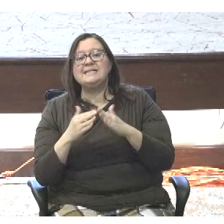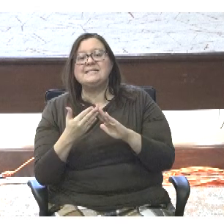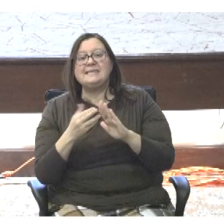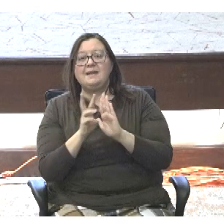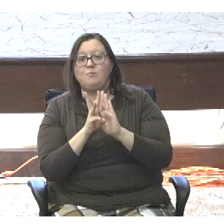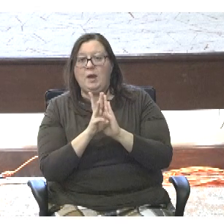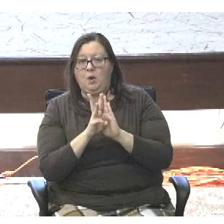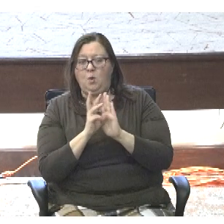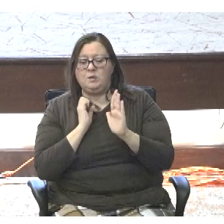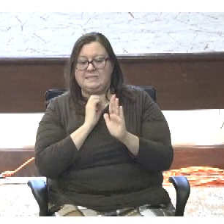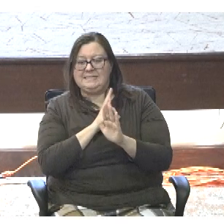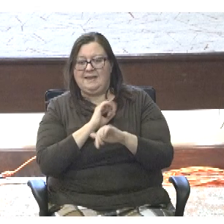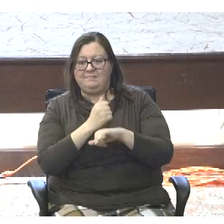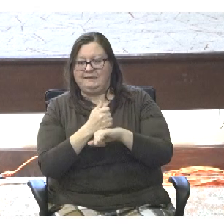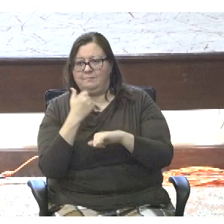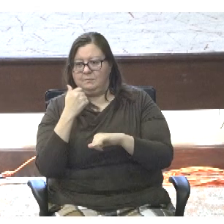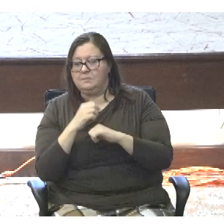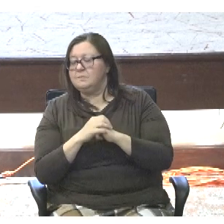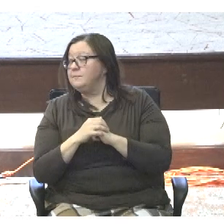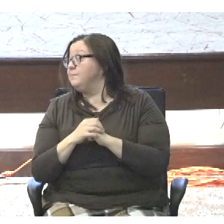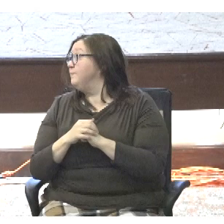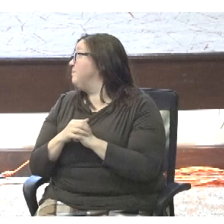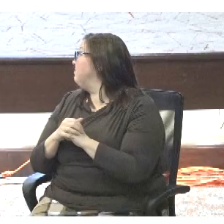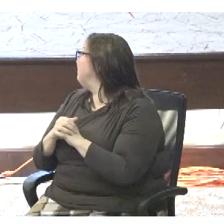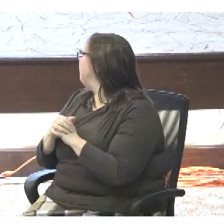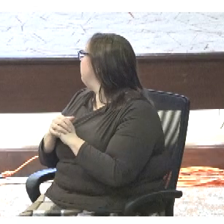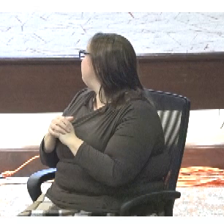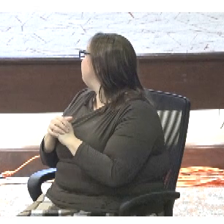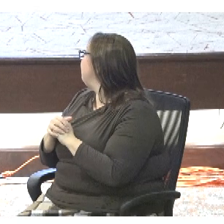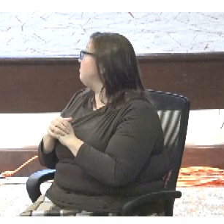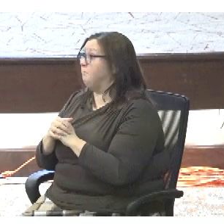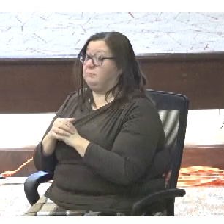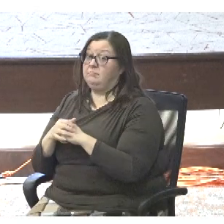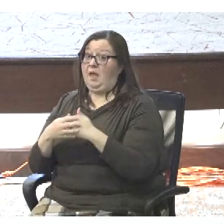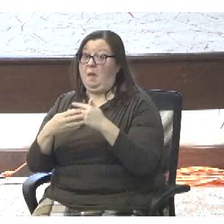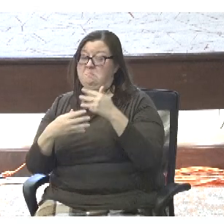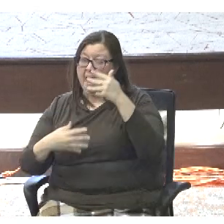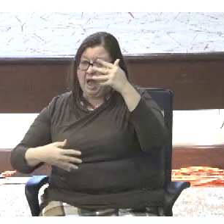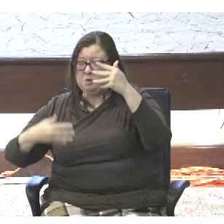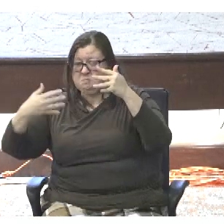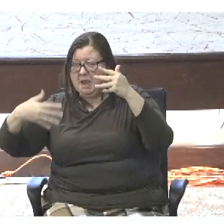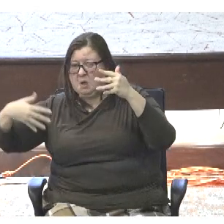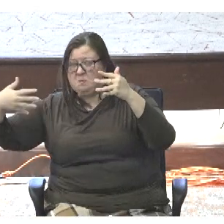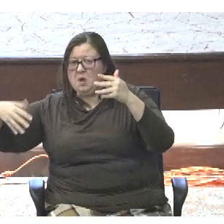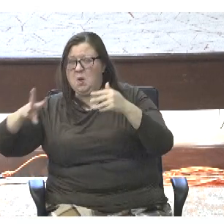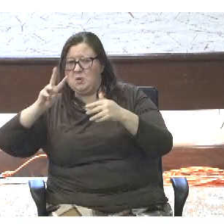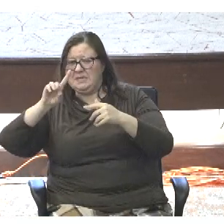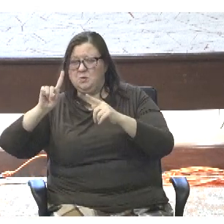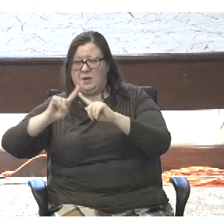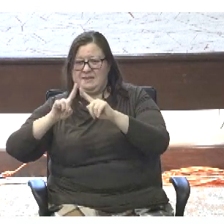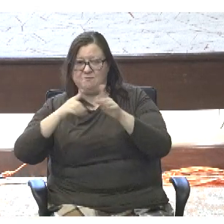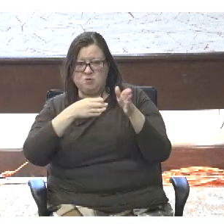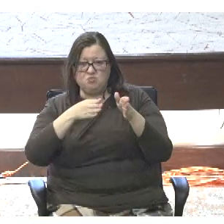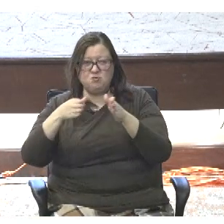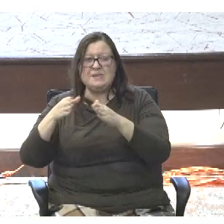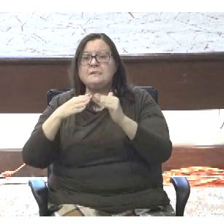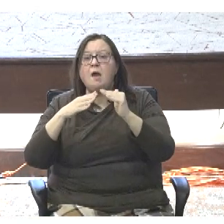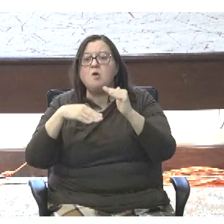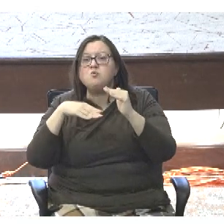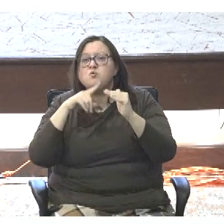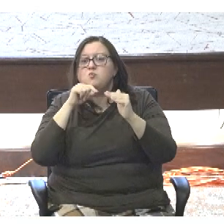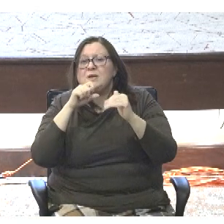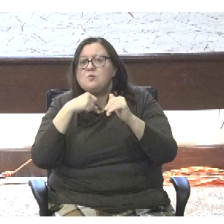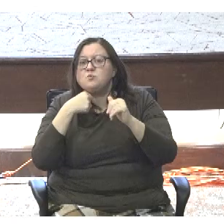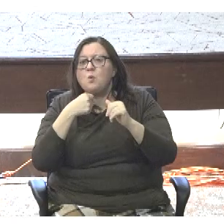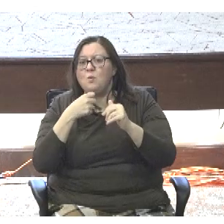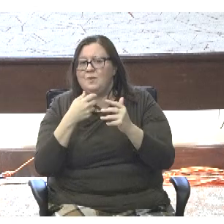together, and this is pretty shocking, but these are 61 streets that are less than 20 years old, so they're all